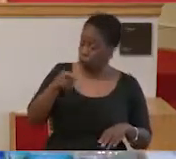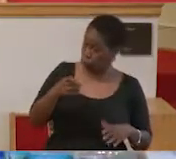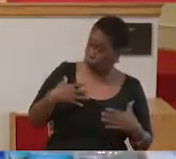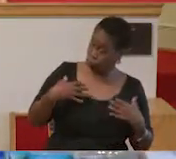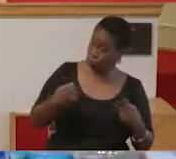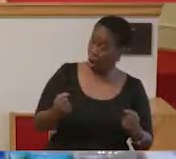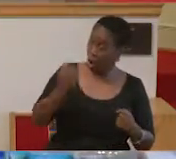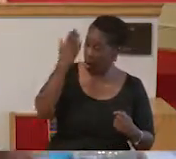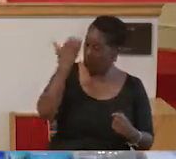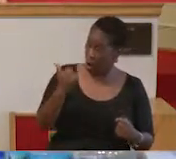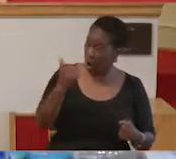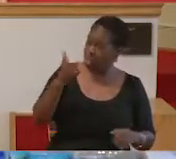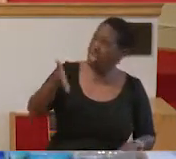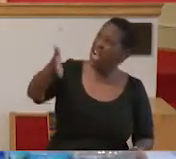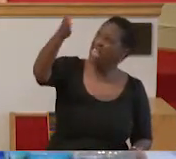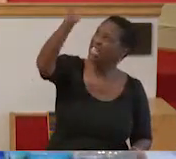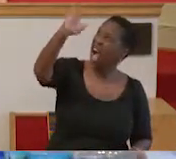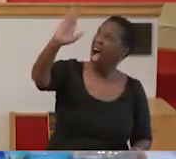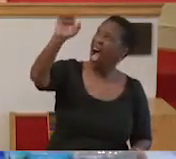above us